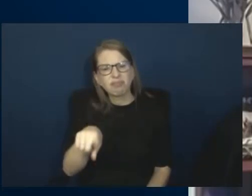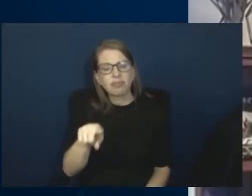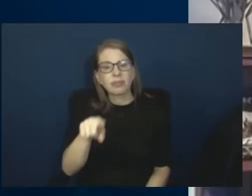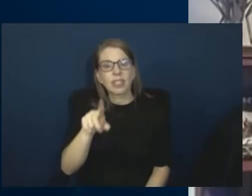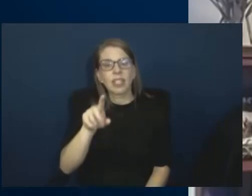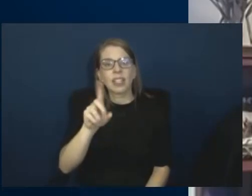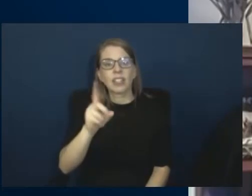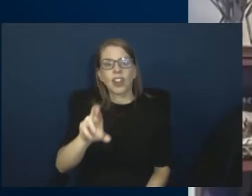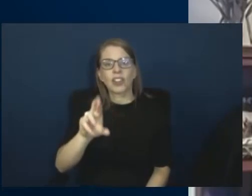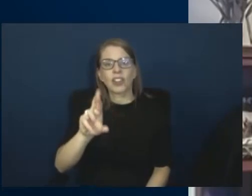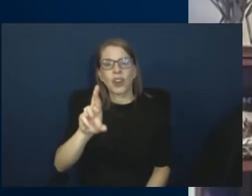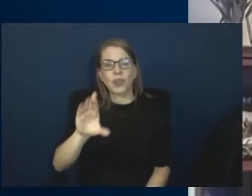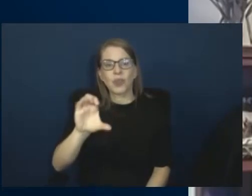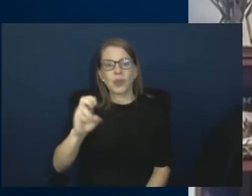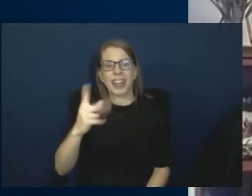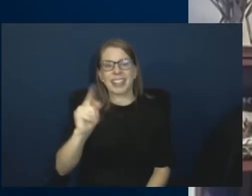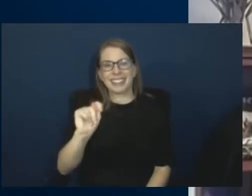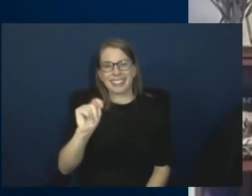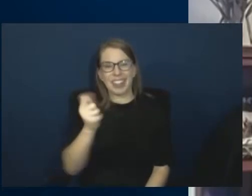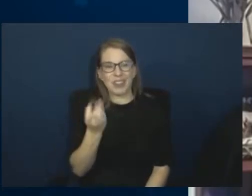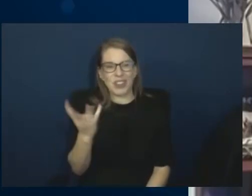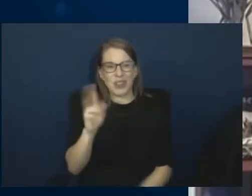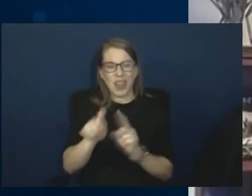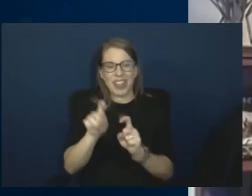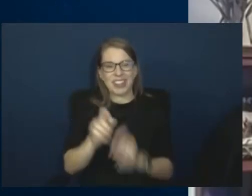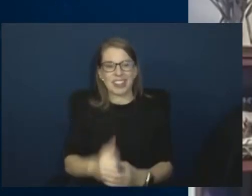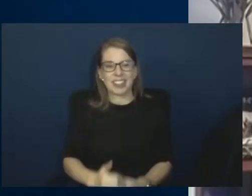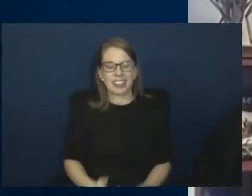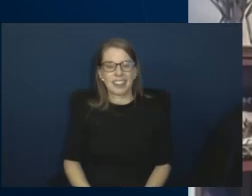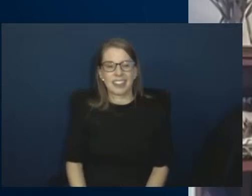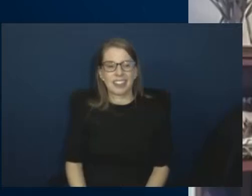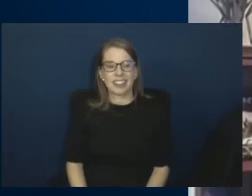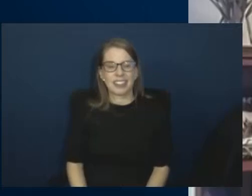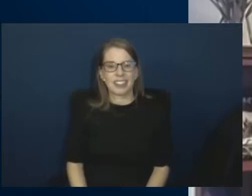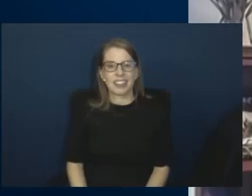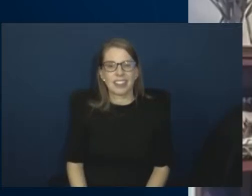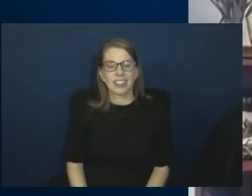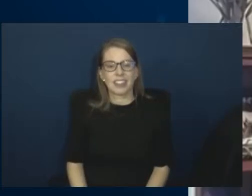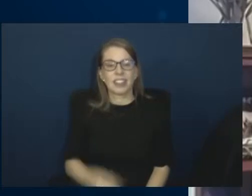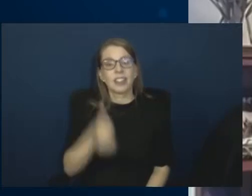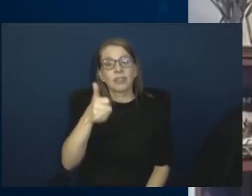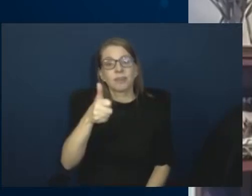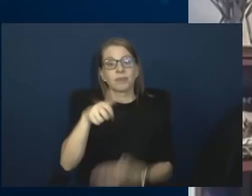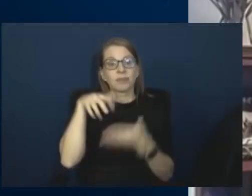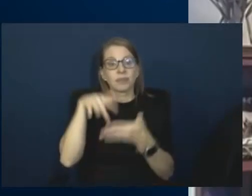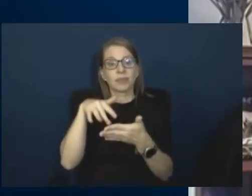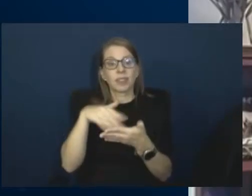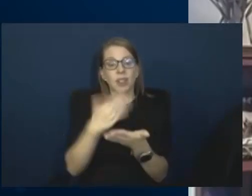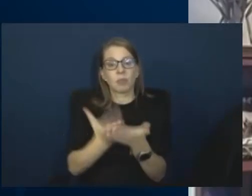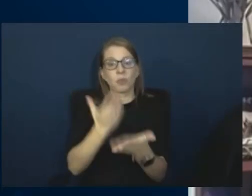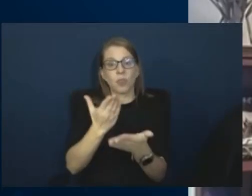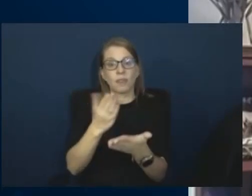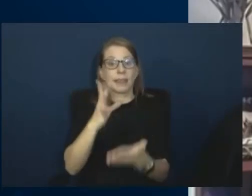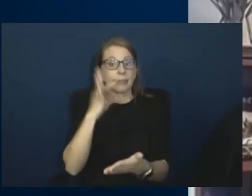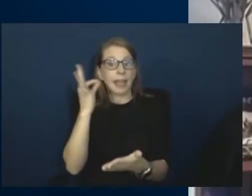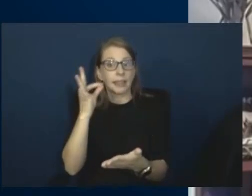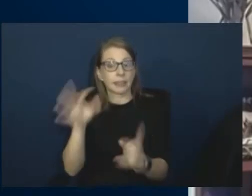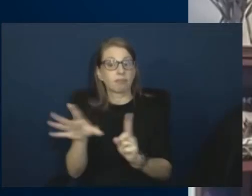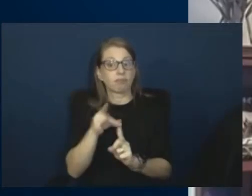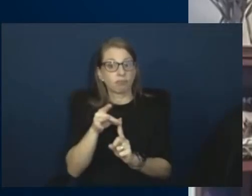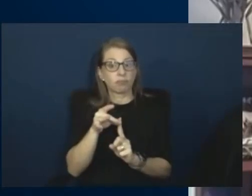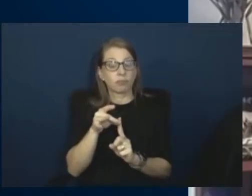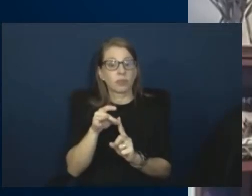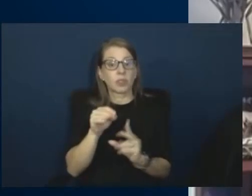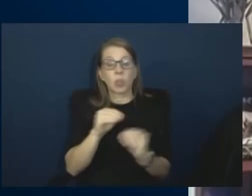Richt a couple of questions. So your studies have proved that cats are susceptible, typically not